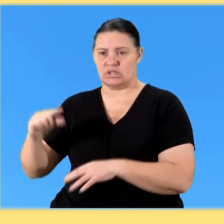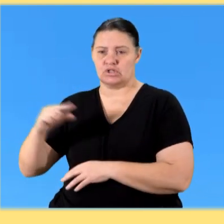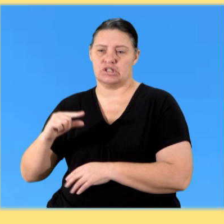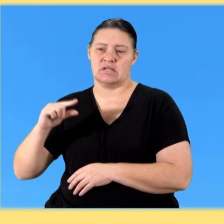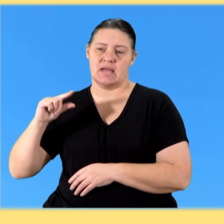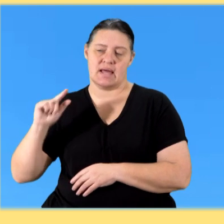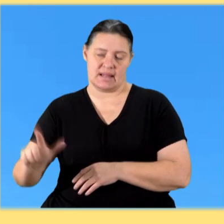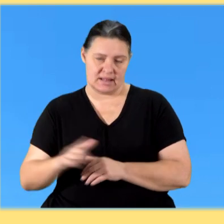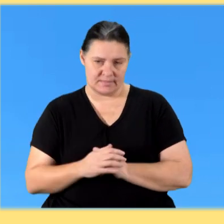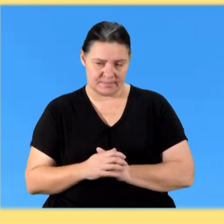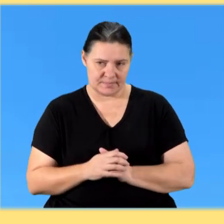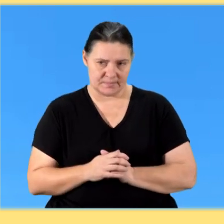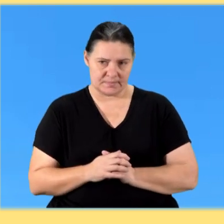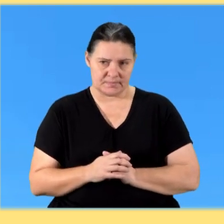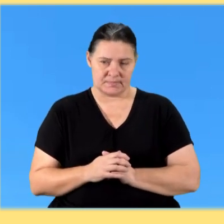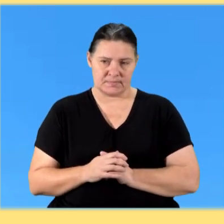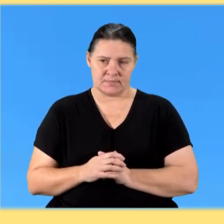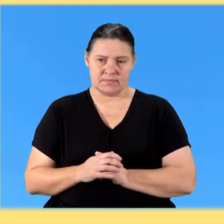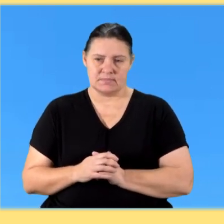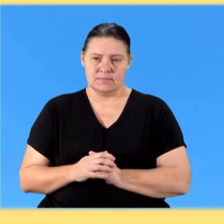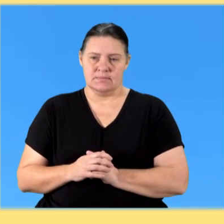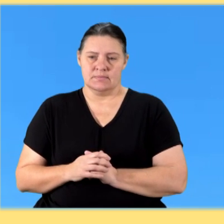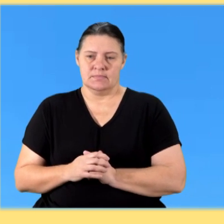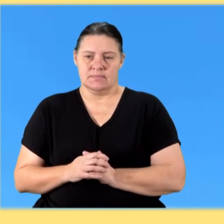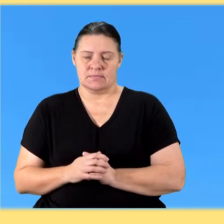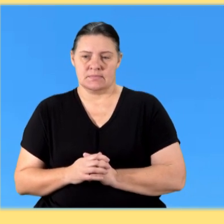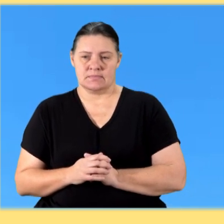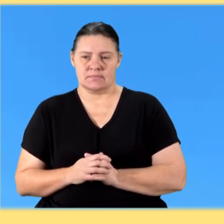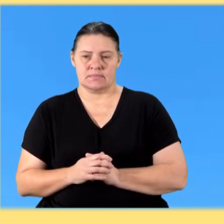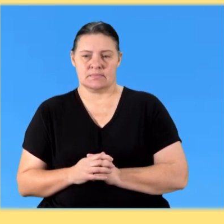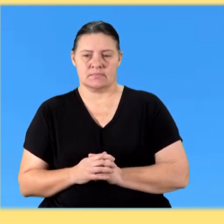to the general ledger.